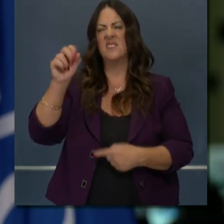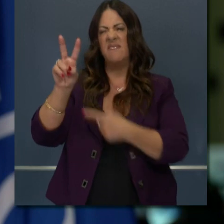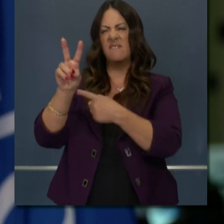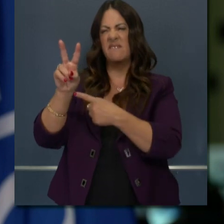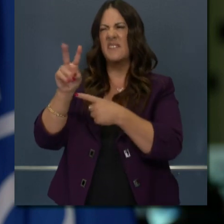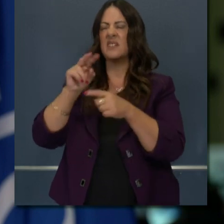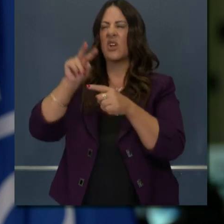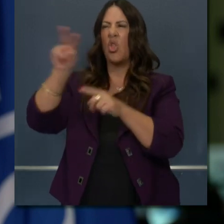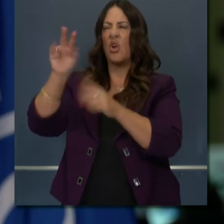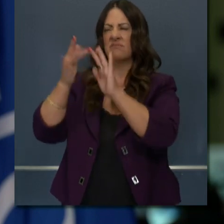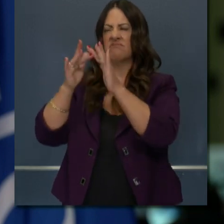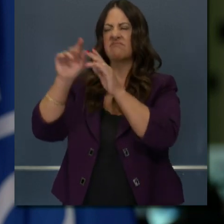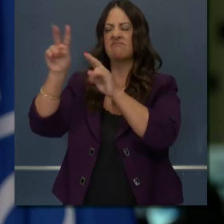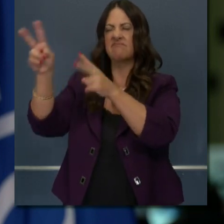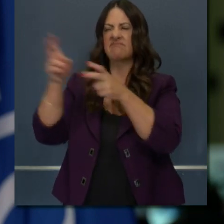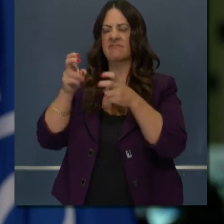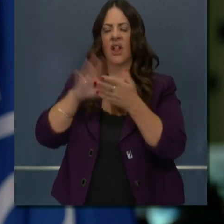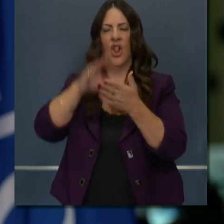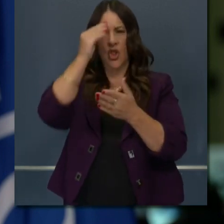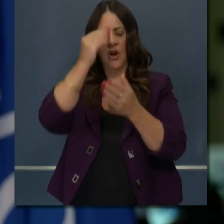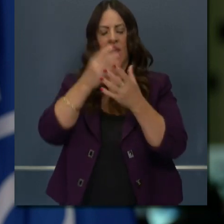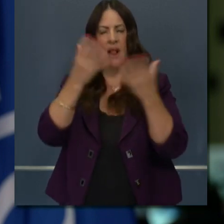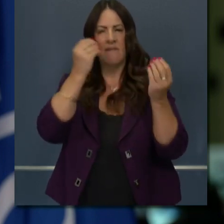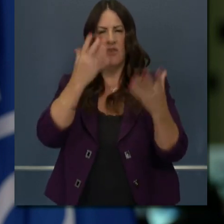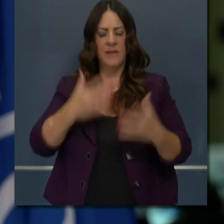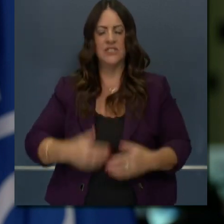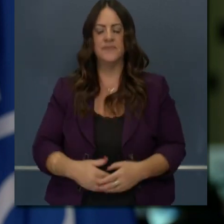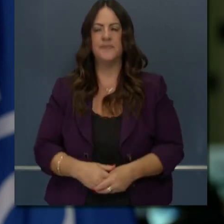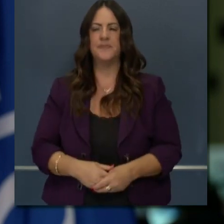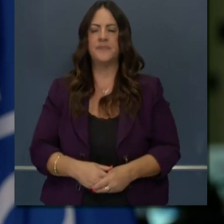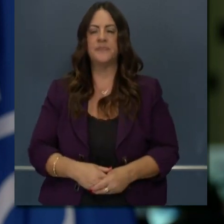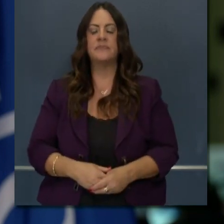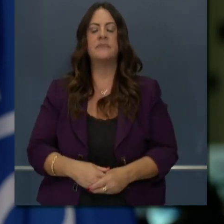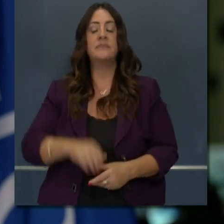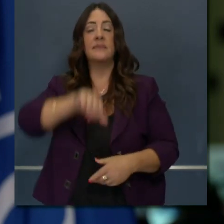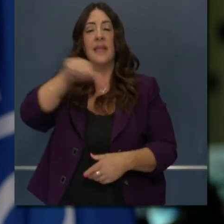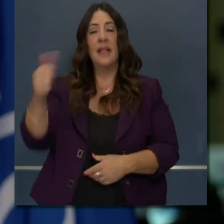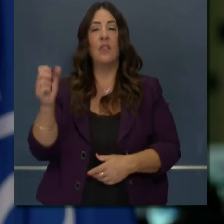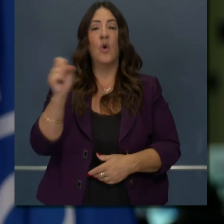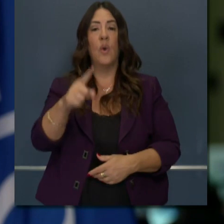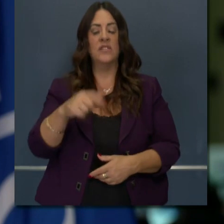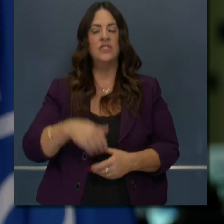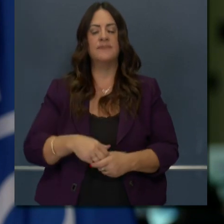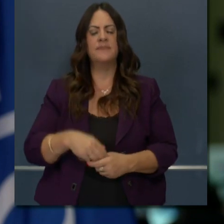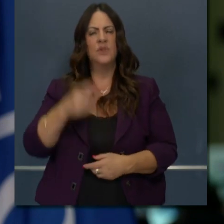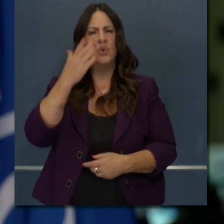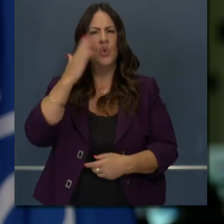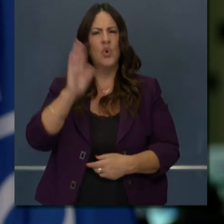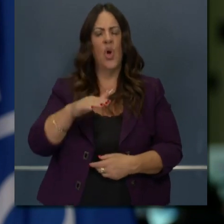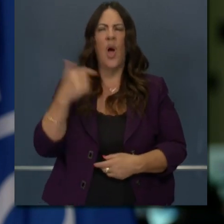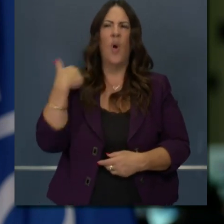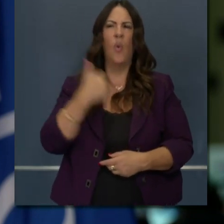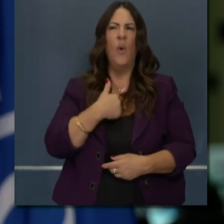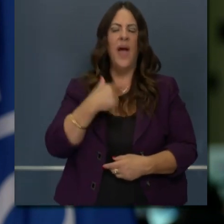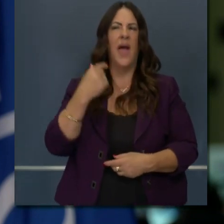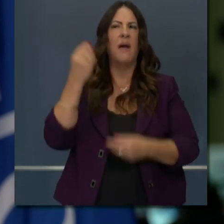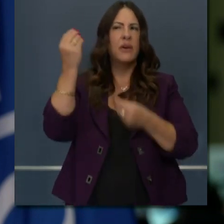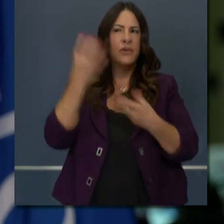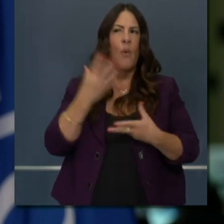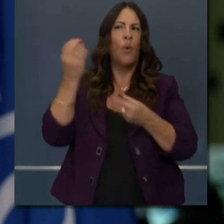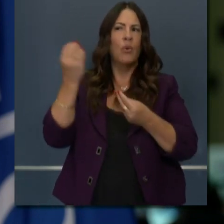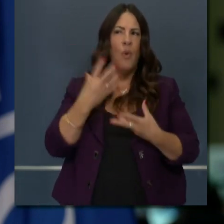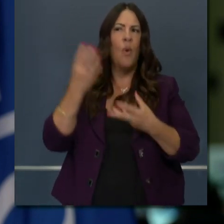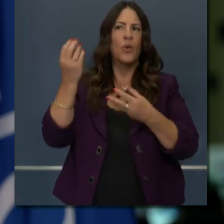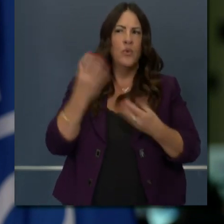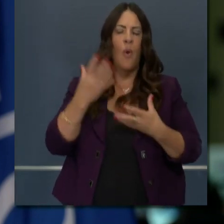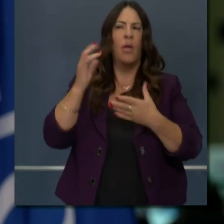Also, we had Assembly Member Rivas talk about the big one. And I think if you grew up in California, you lived here for any amount of time, you've been hearing